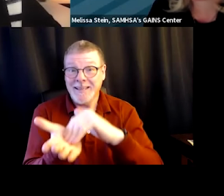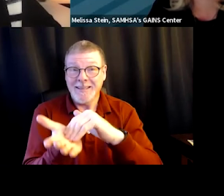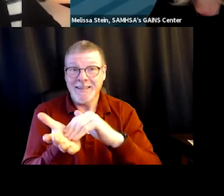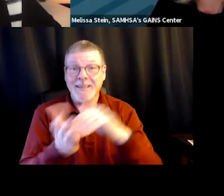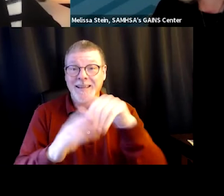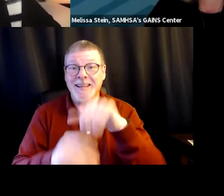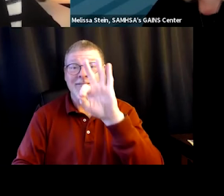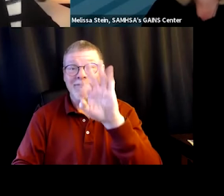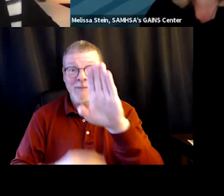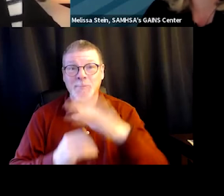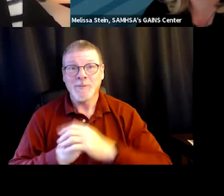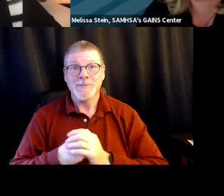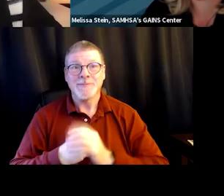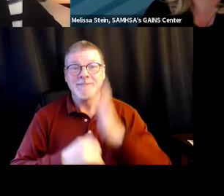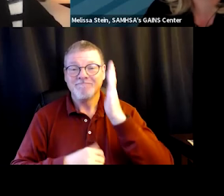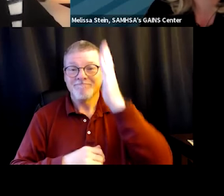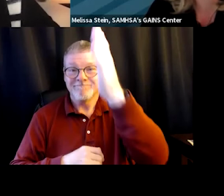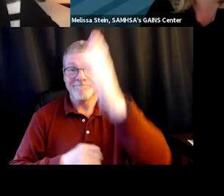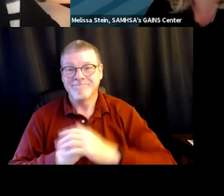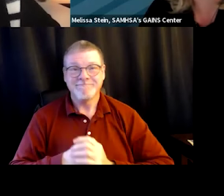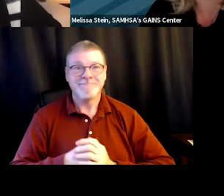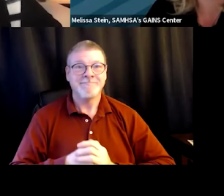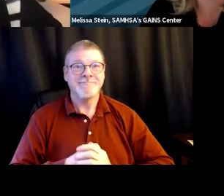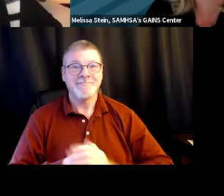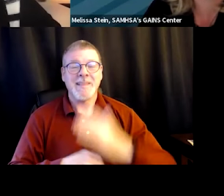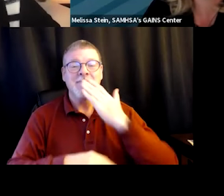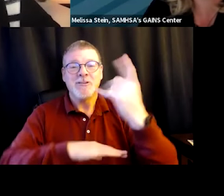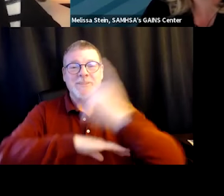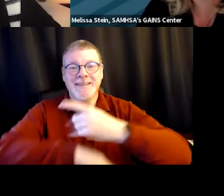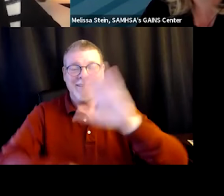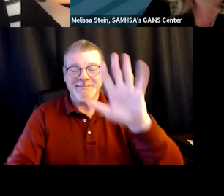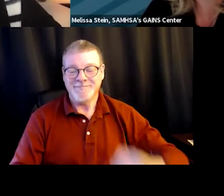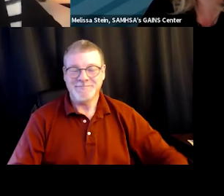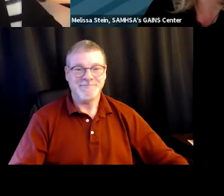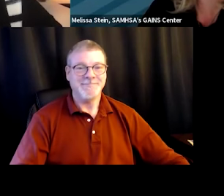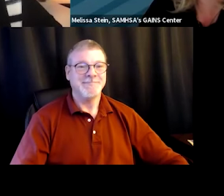in February at some of our next webinars. Have a great afternoon, everyone.